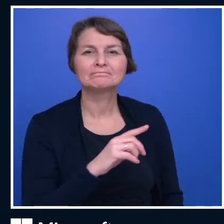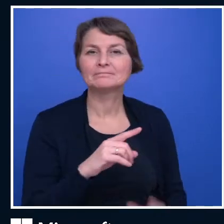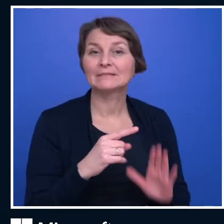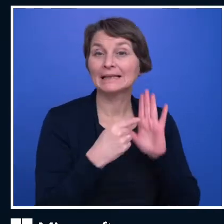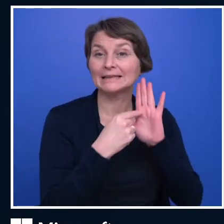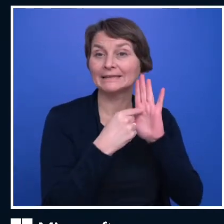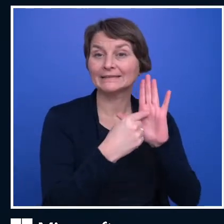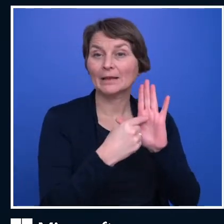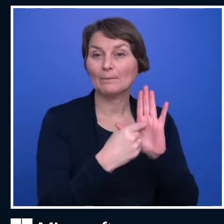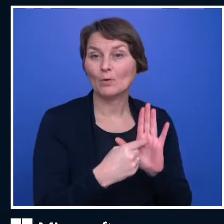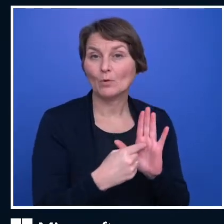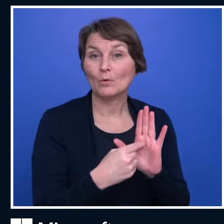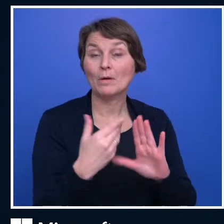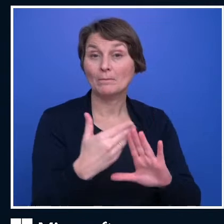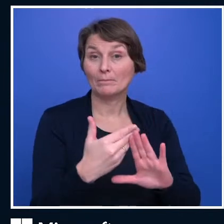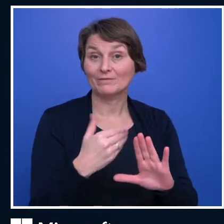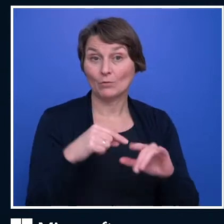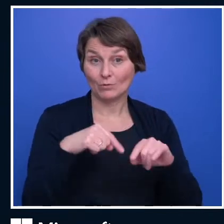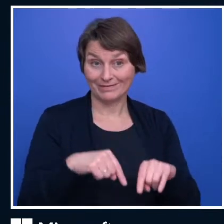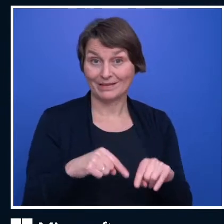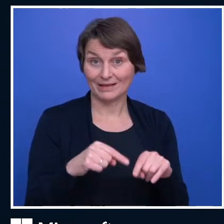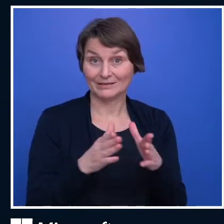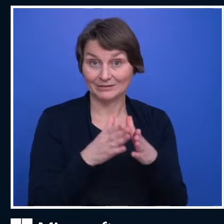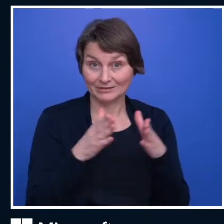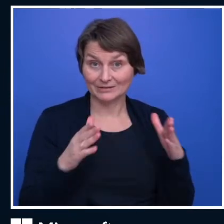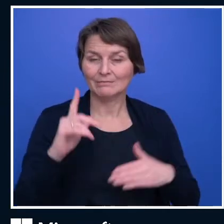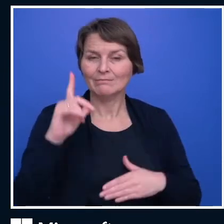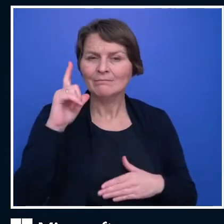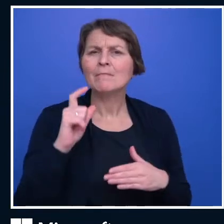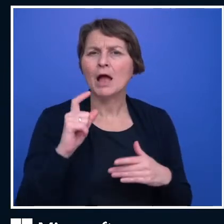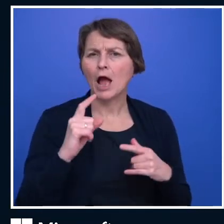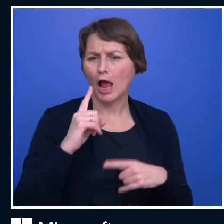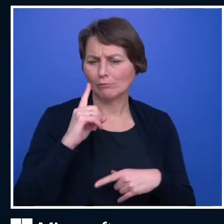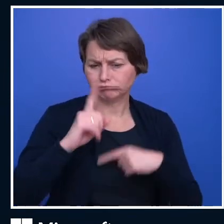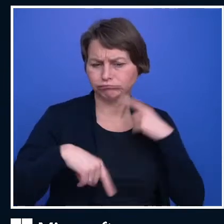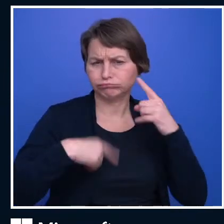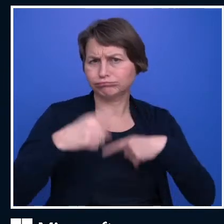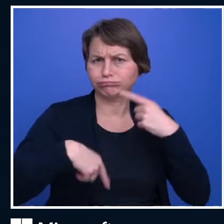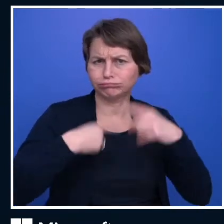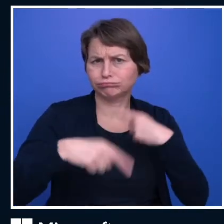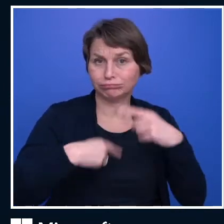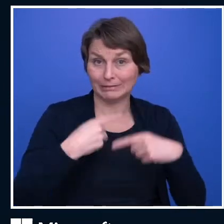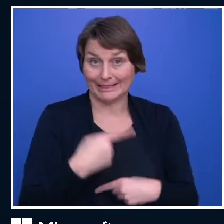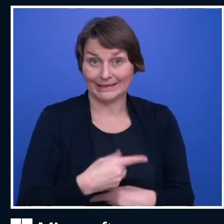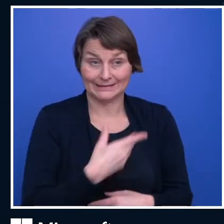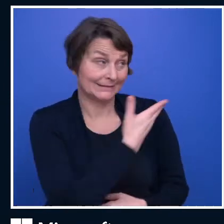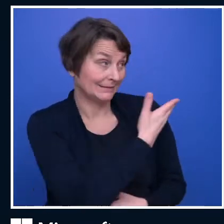the session itself, I have run this demo. So I